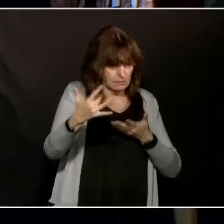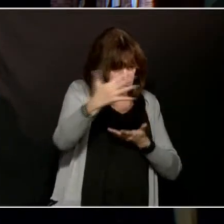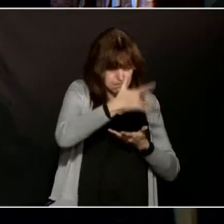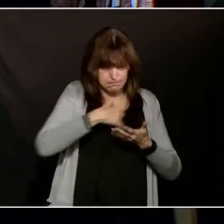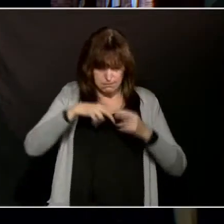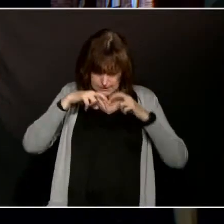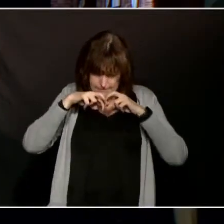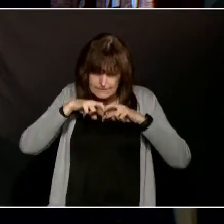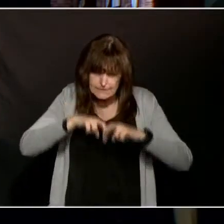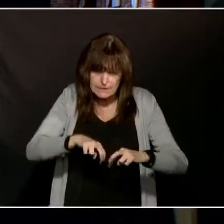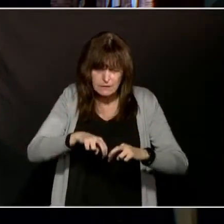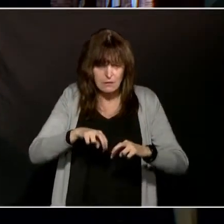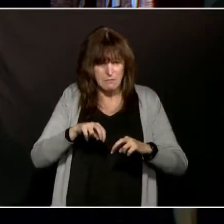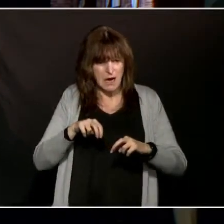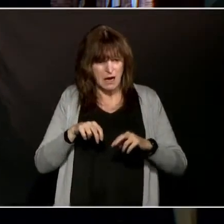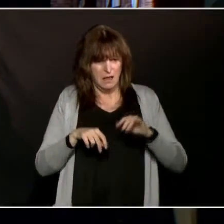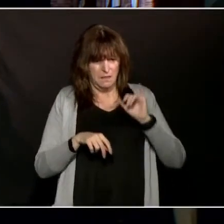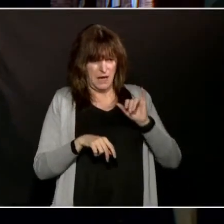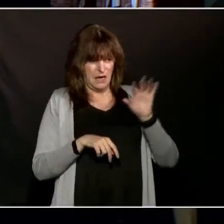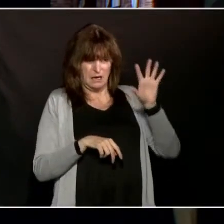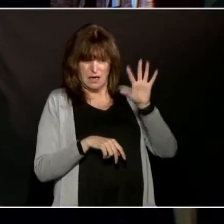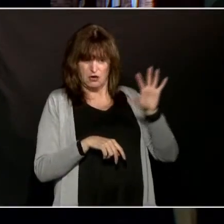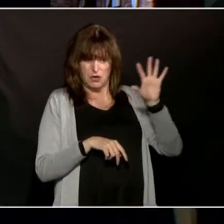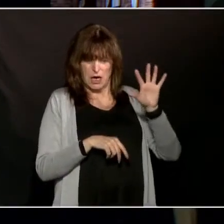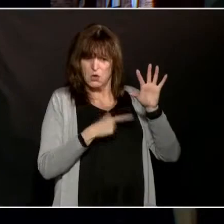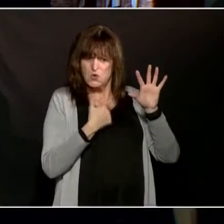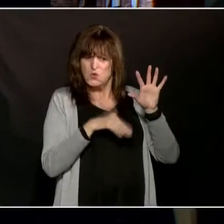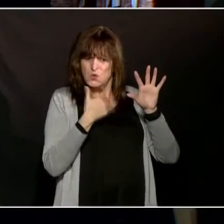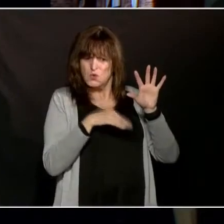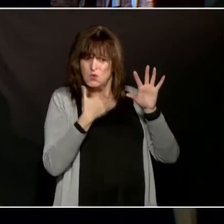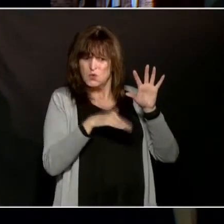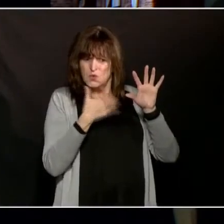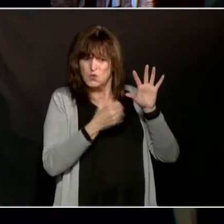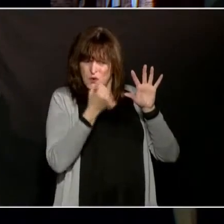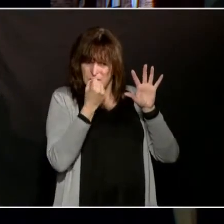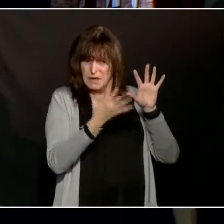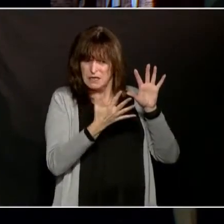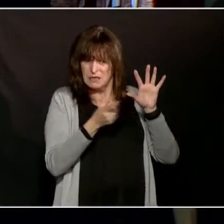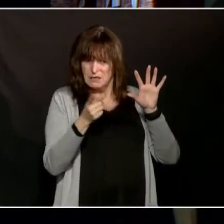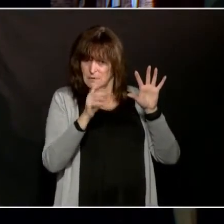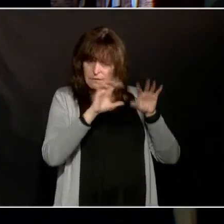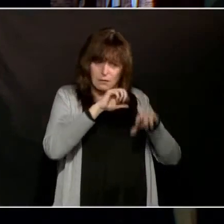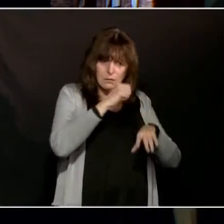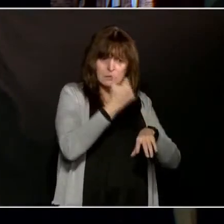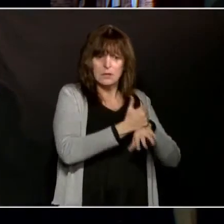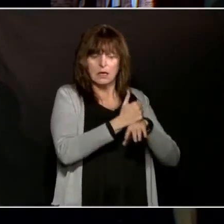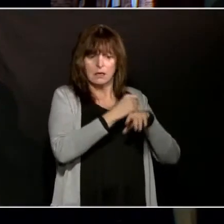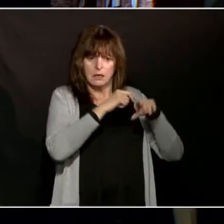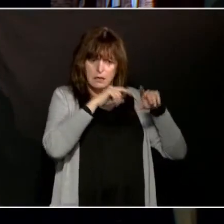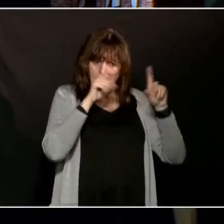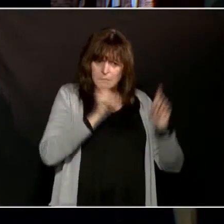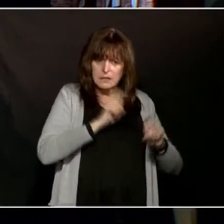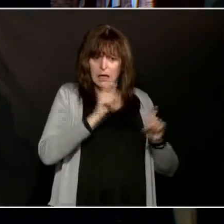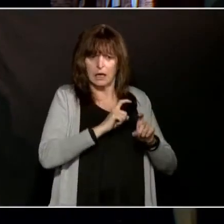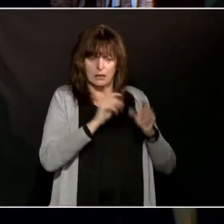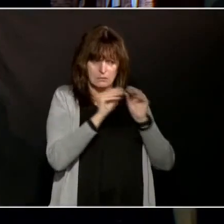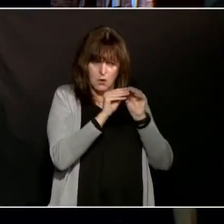other surveillance, testing surveillance being implemented in some of these health units?